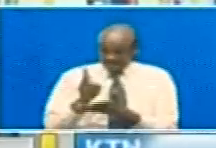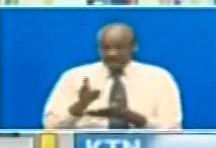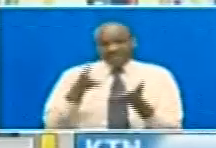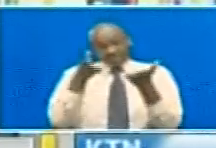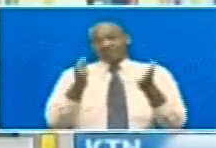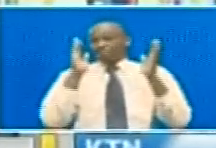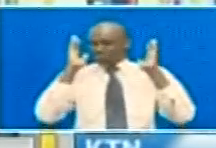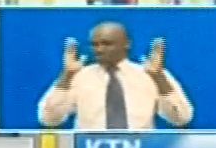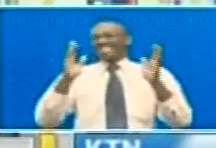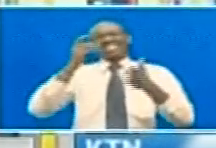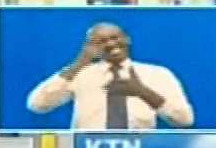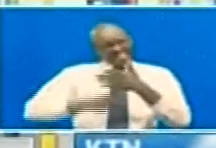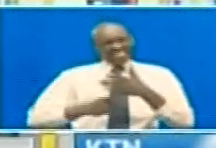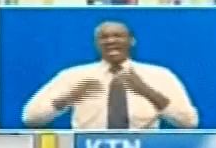largest